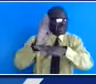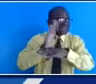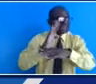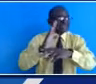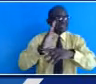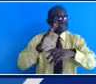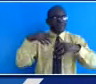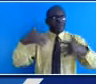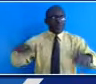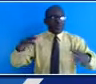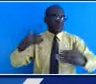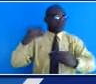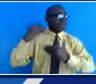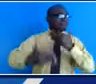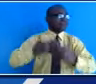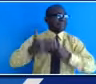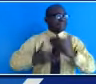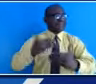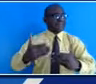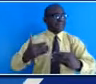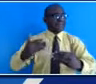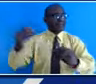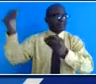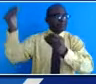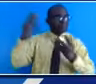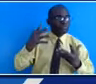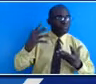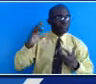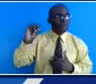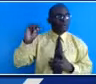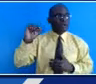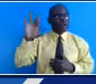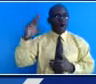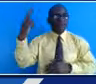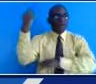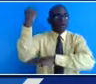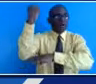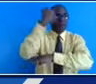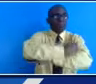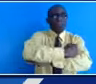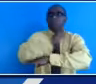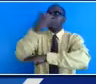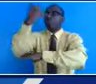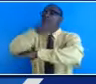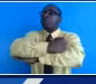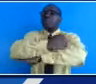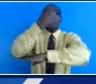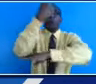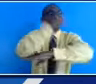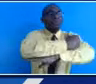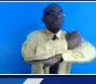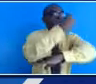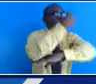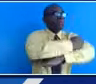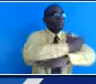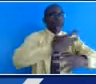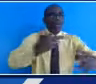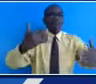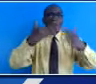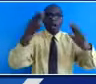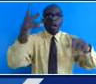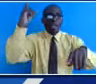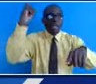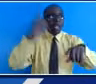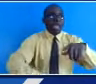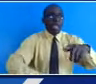stop, close down, you're done. Okay, and then the next thing we know, we're getting mandates, directions, information. And